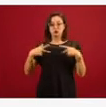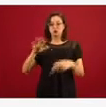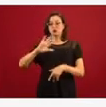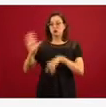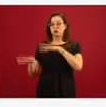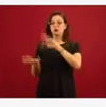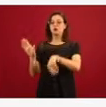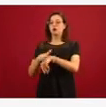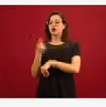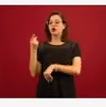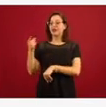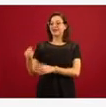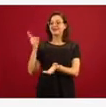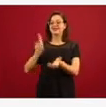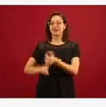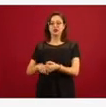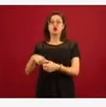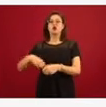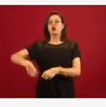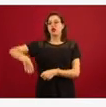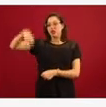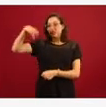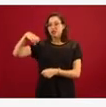As you can see,